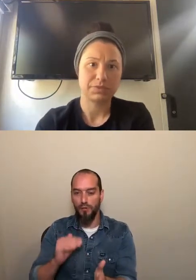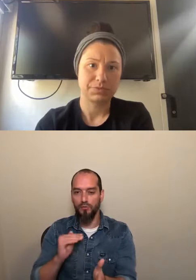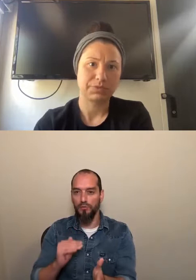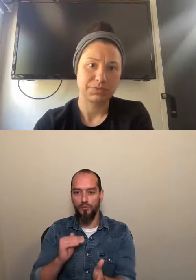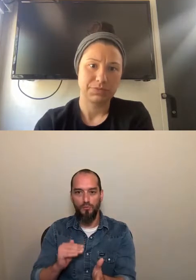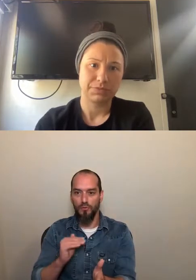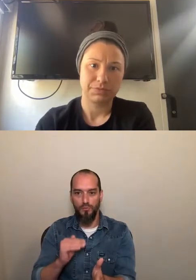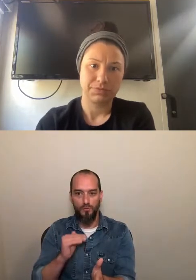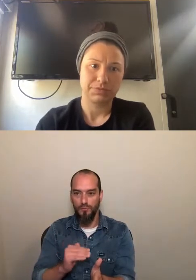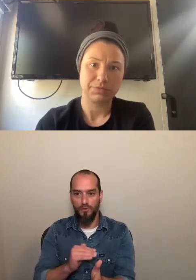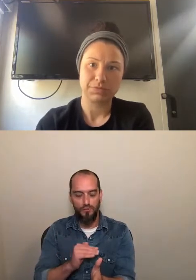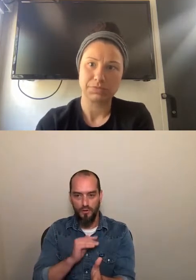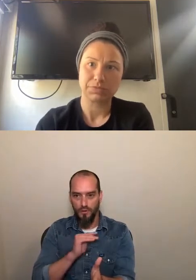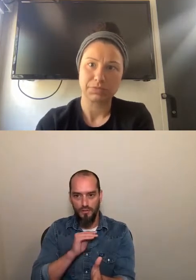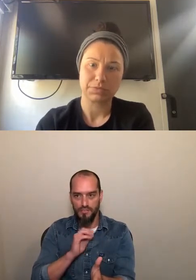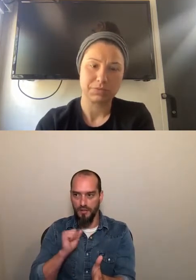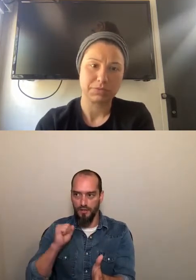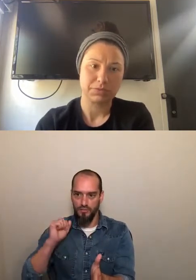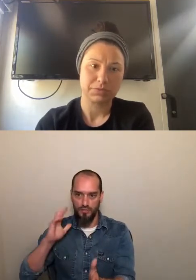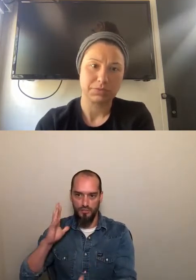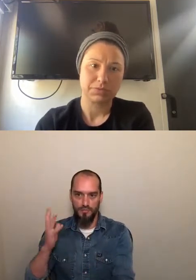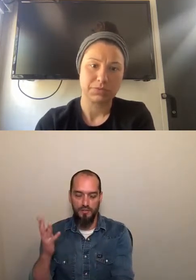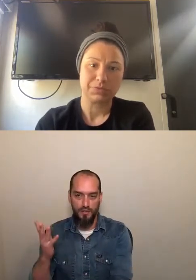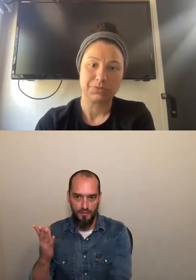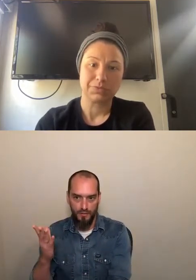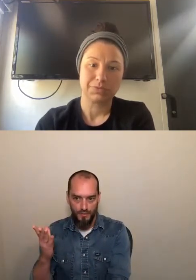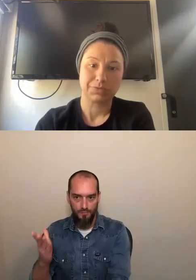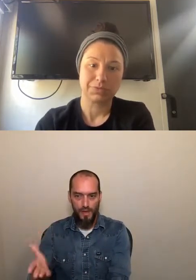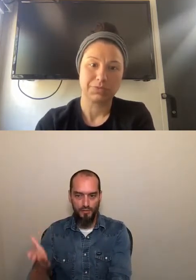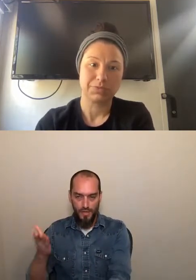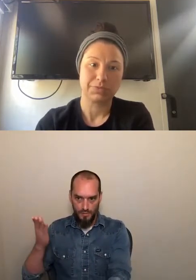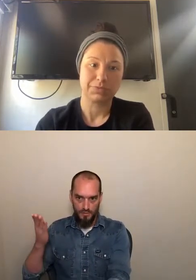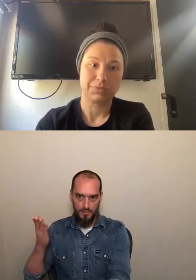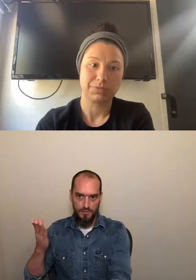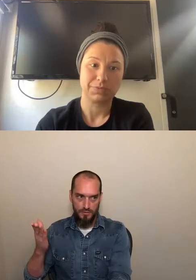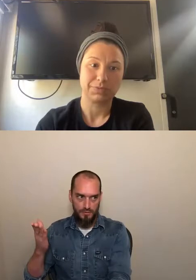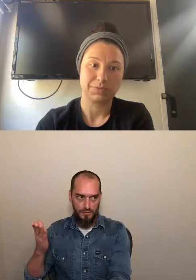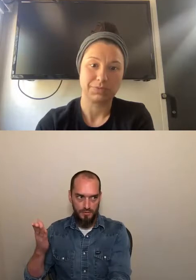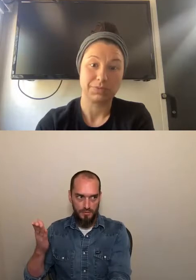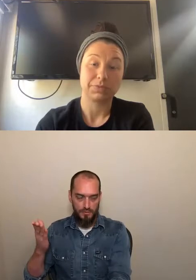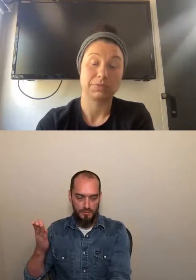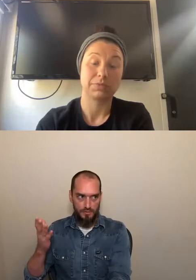studying mold. Gosh, I should have been studying mycotoxins.